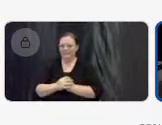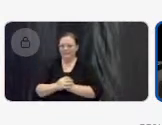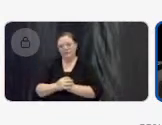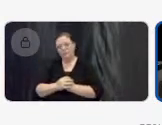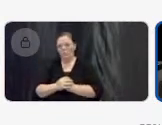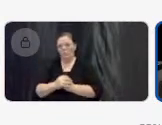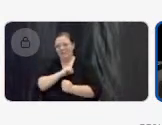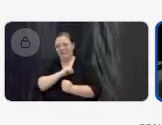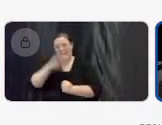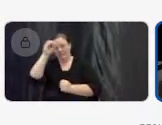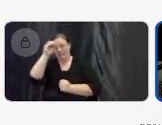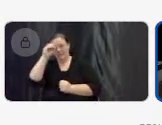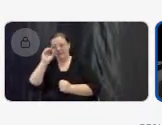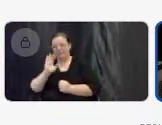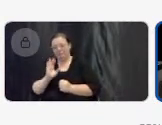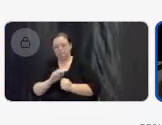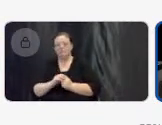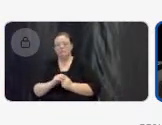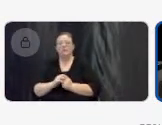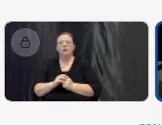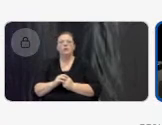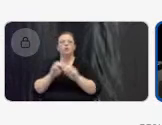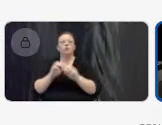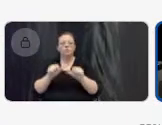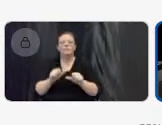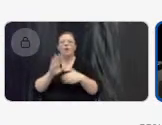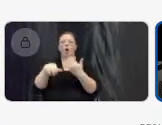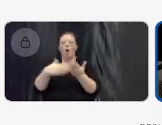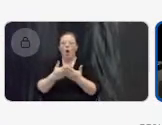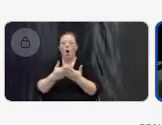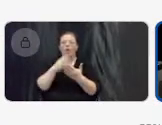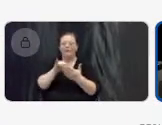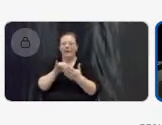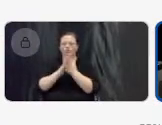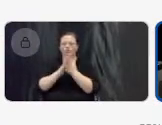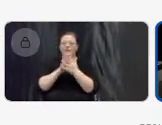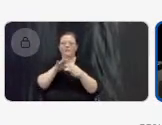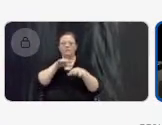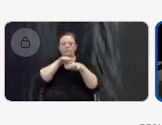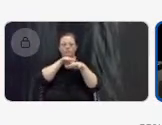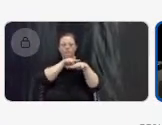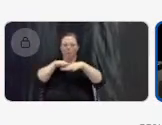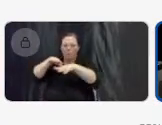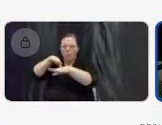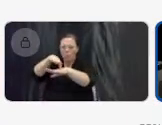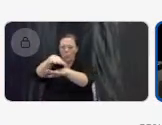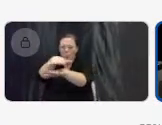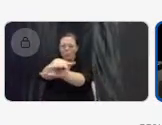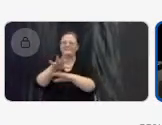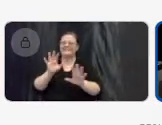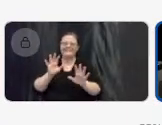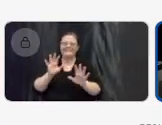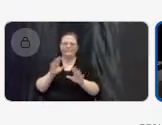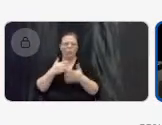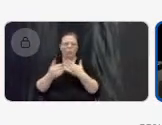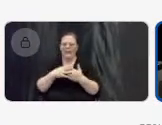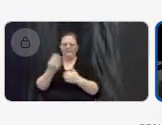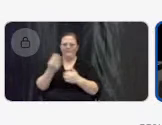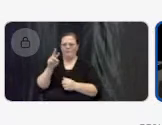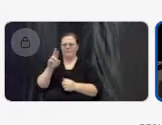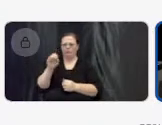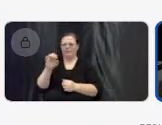of staff, to dump all that traffic from whatever Mr. Kemp